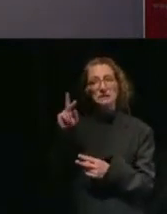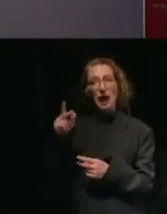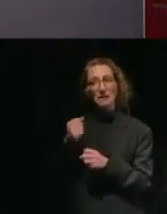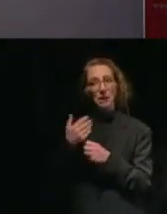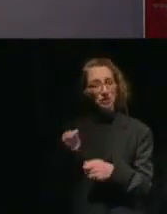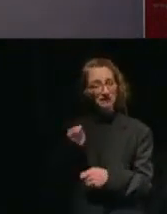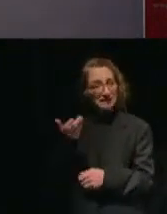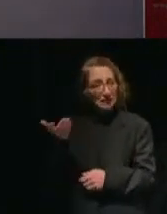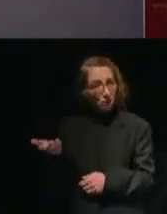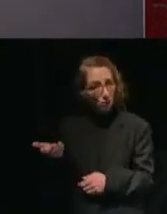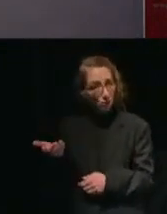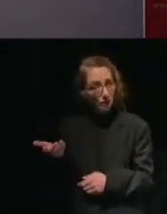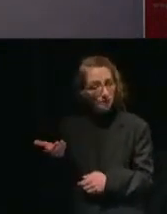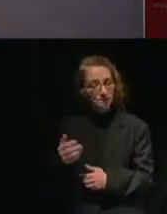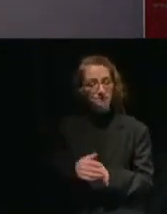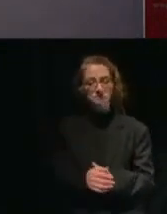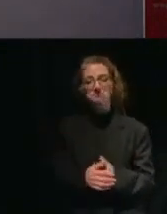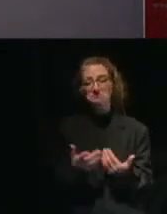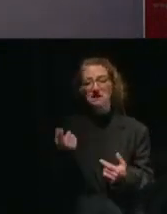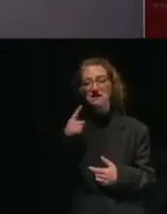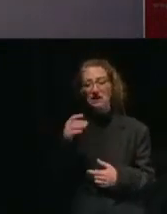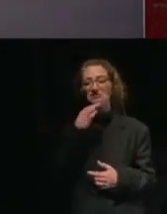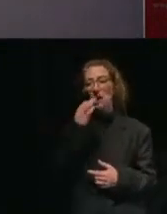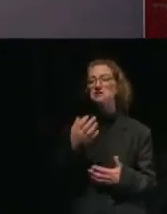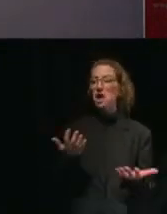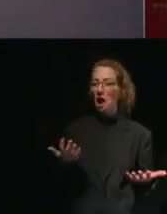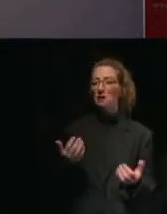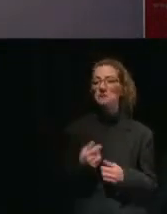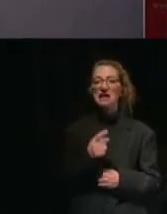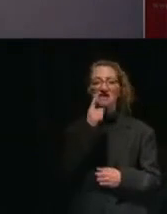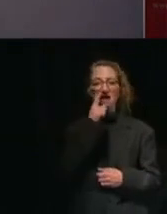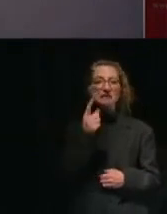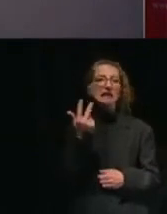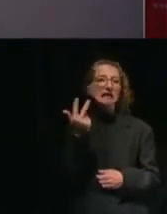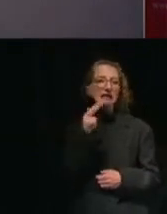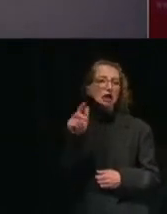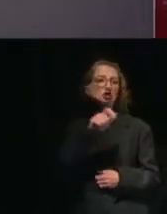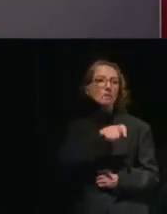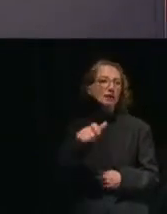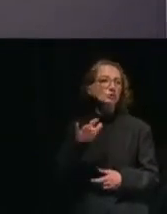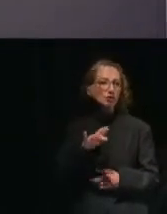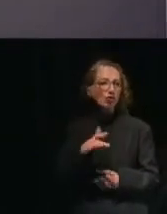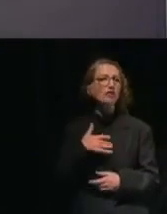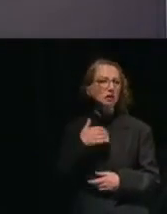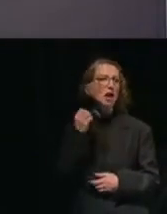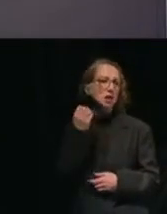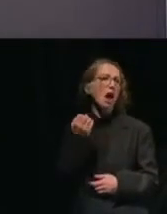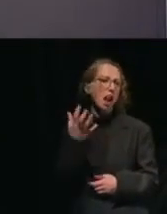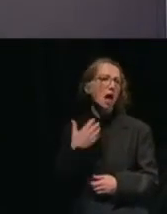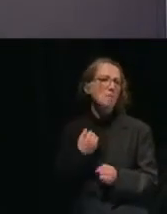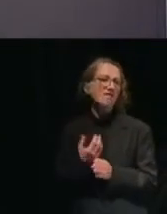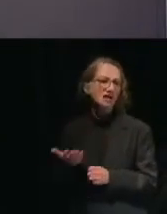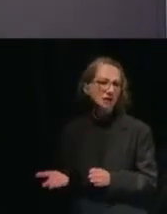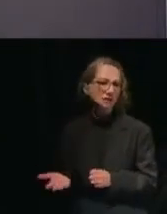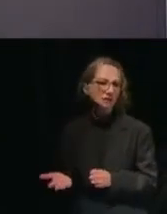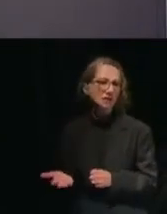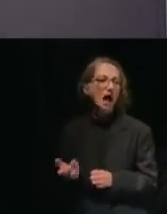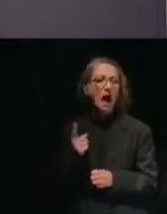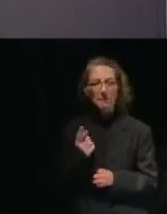affect 1,000 people or 10,000 people. And here, the quantitative analysis can really help.